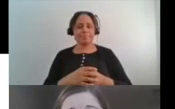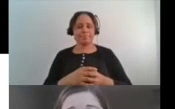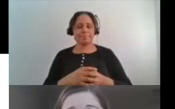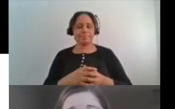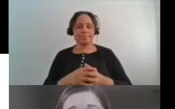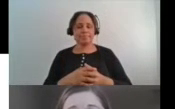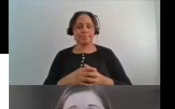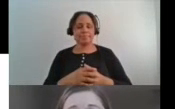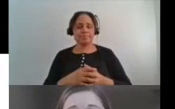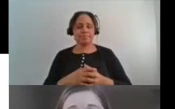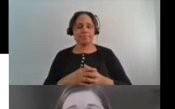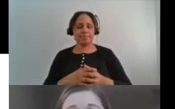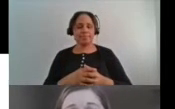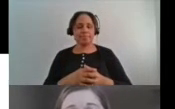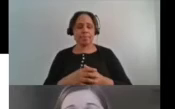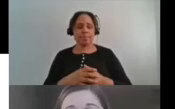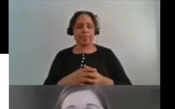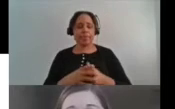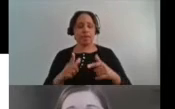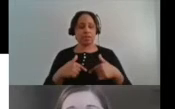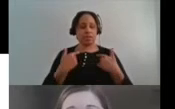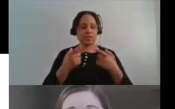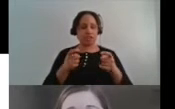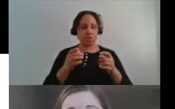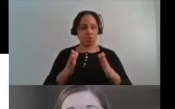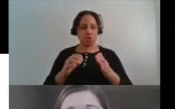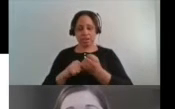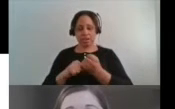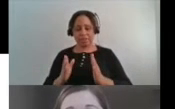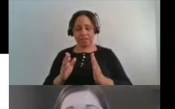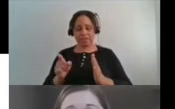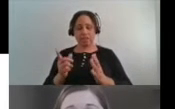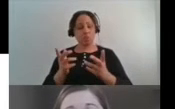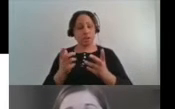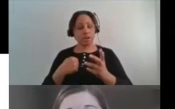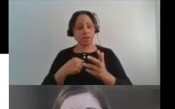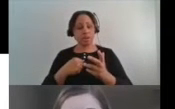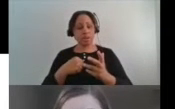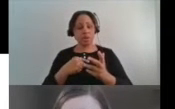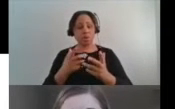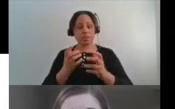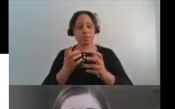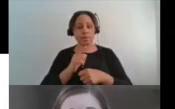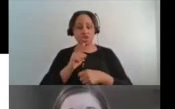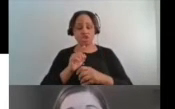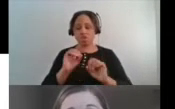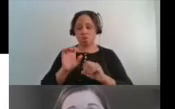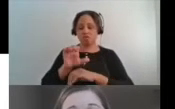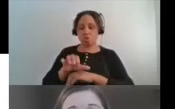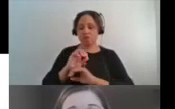As said, we work with so that living donor advocate, we want to ensure that the donor is donating free of coercion or payment. They need to